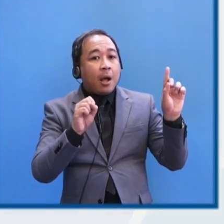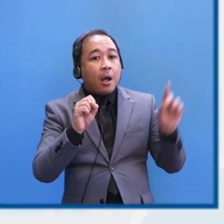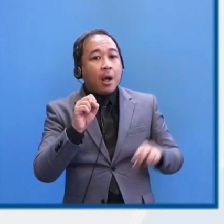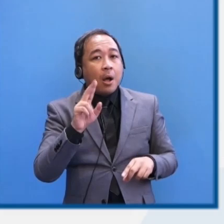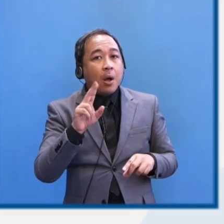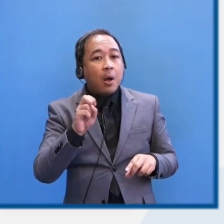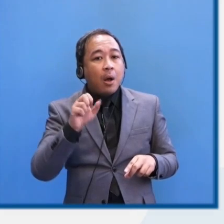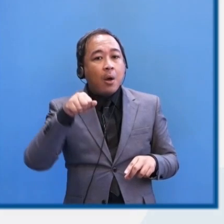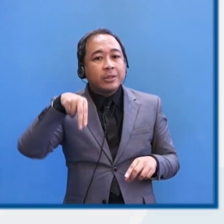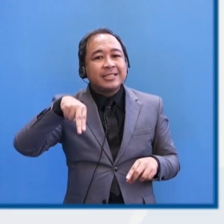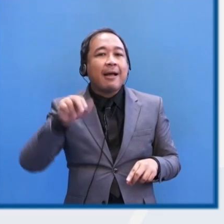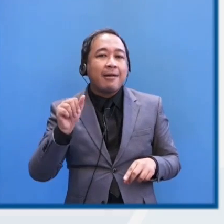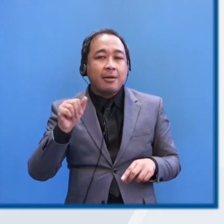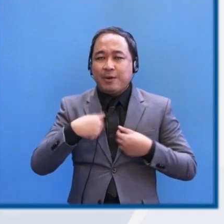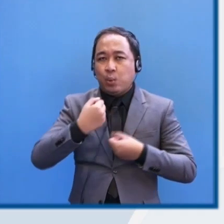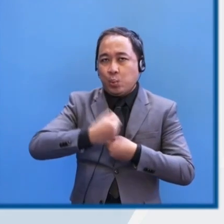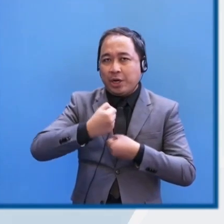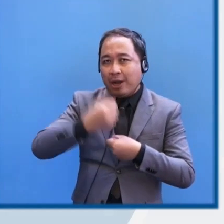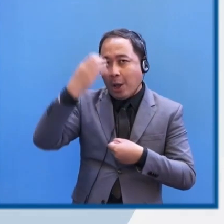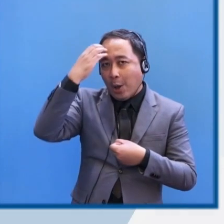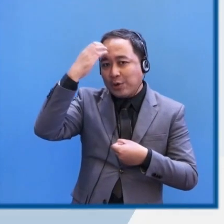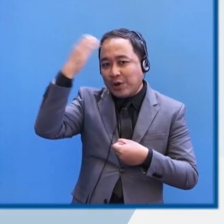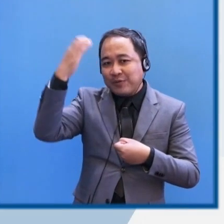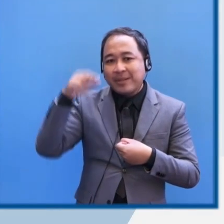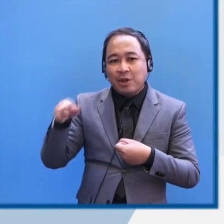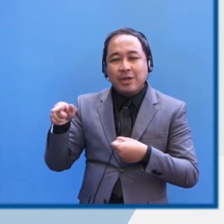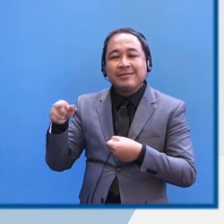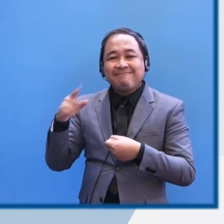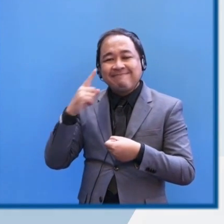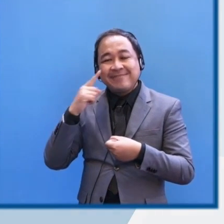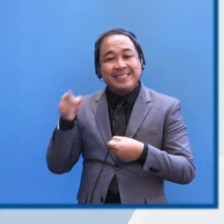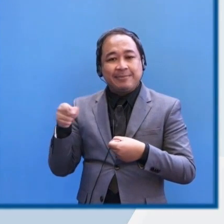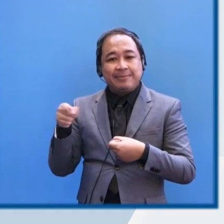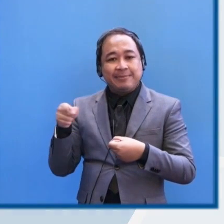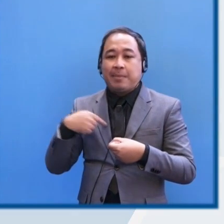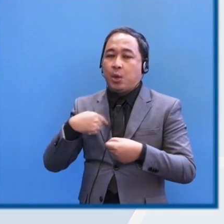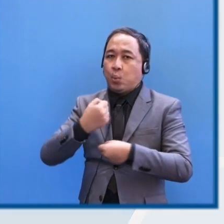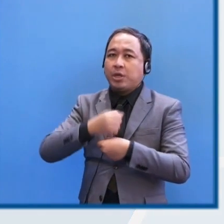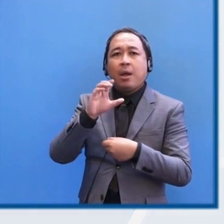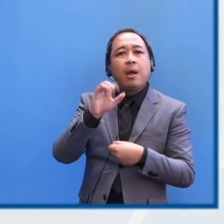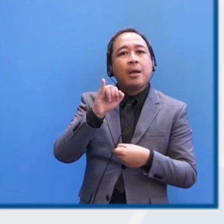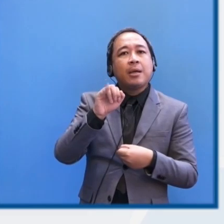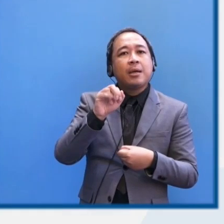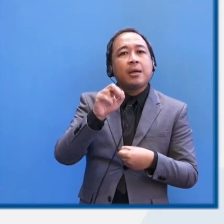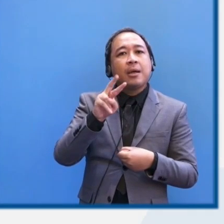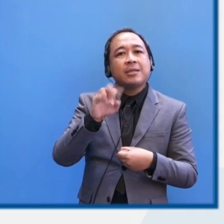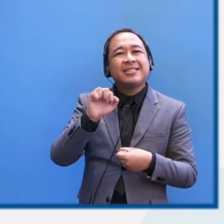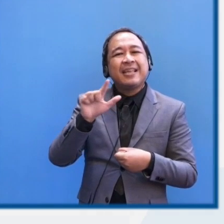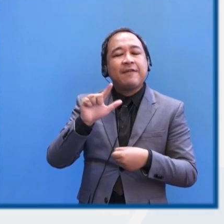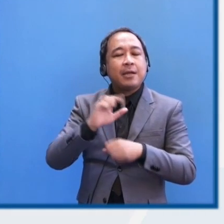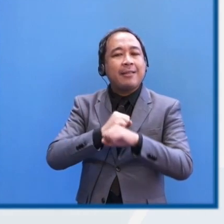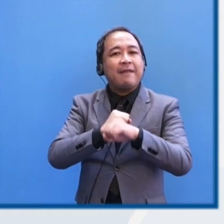am from the Office of Civil Defense in the Philippines. I think when it comes to the performance indicator, the one who will